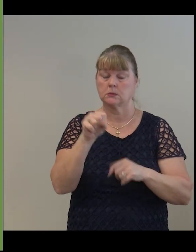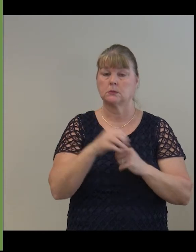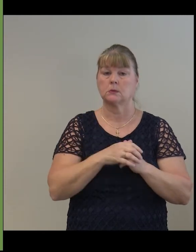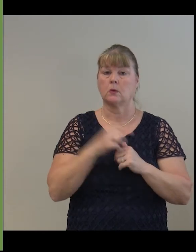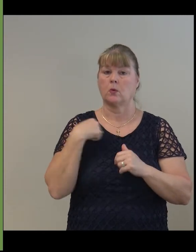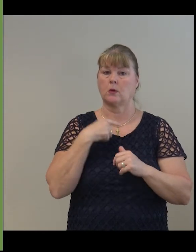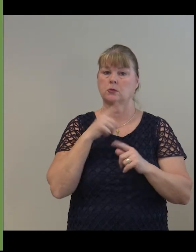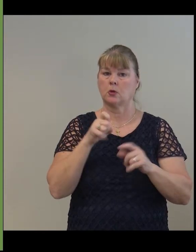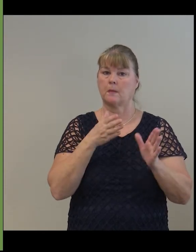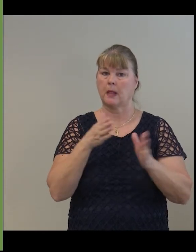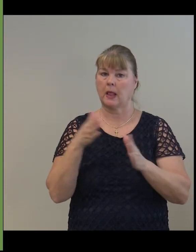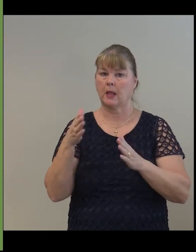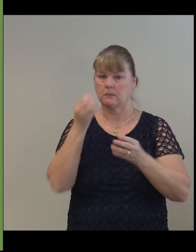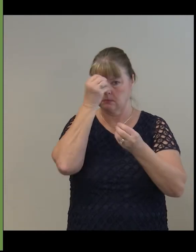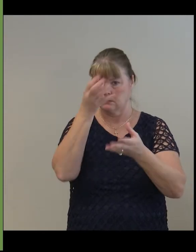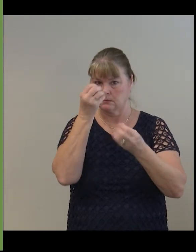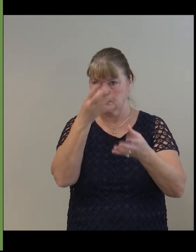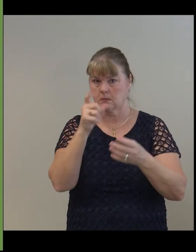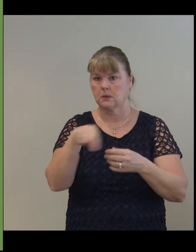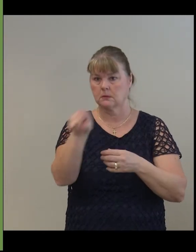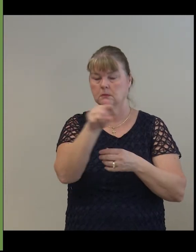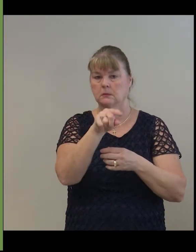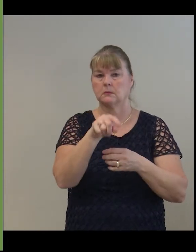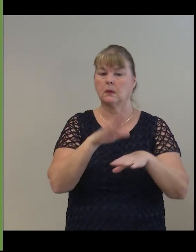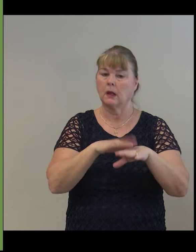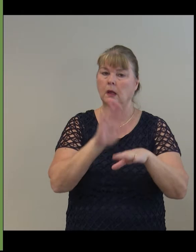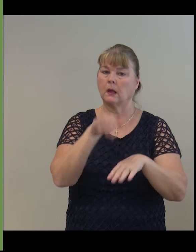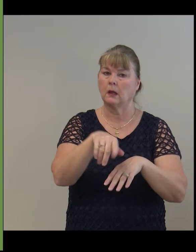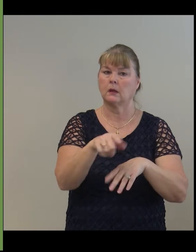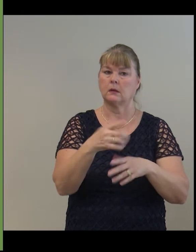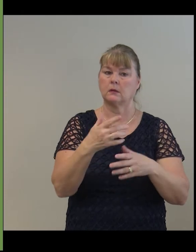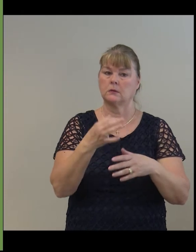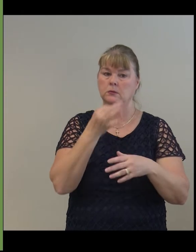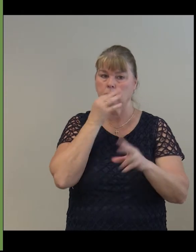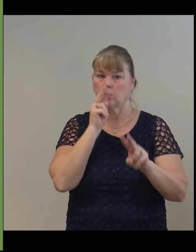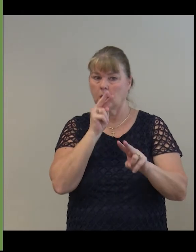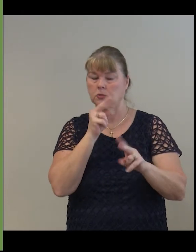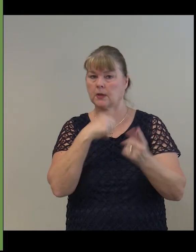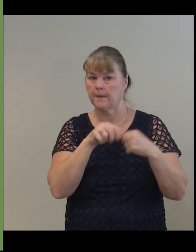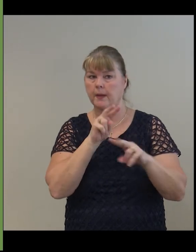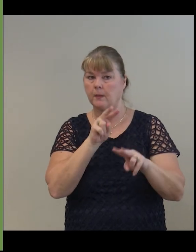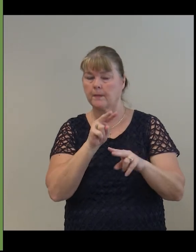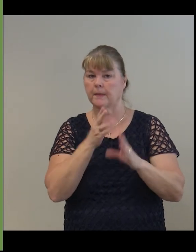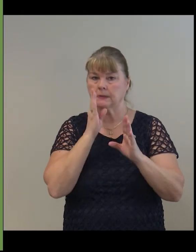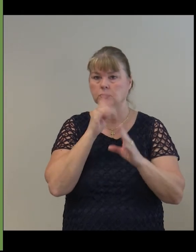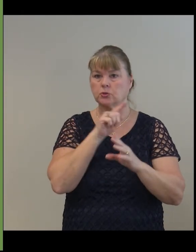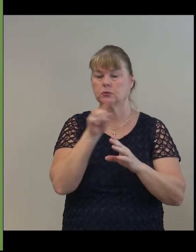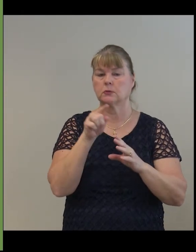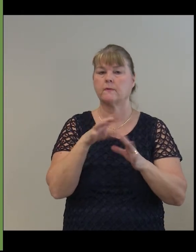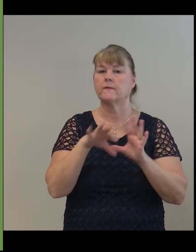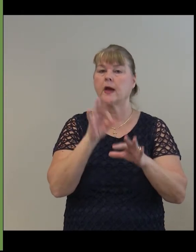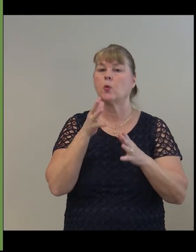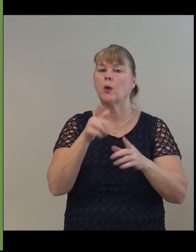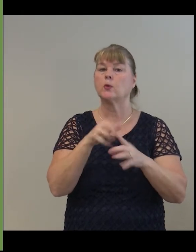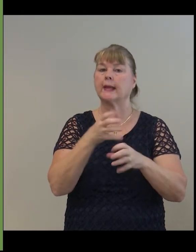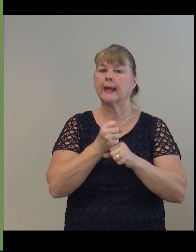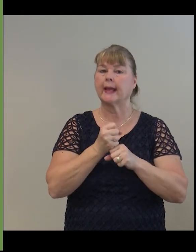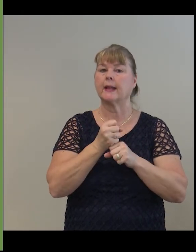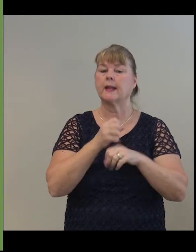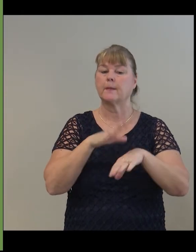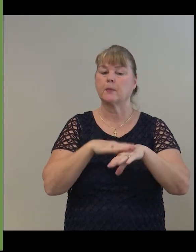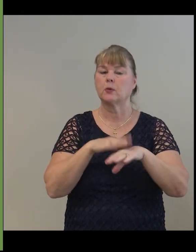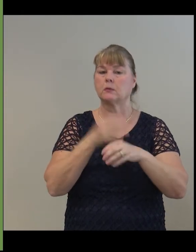some capacity. We're going to start pushing out messaging. We're going to start saying, hey, this might be something to keep an eye on. Find a way to